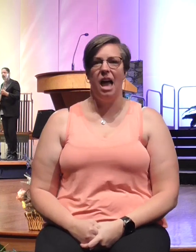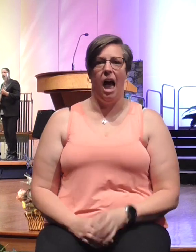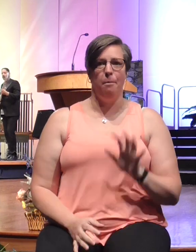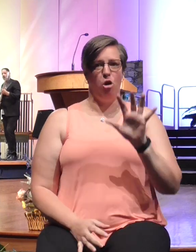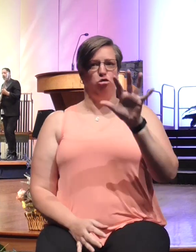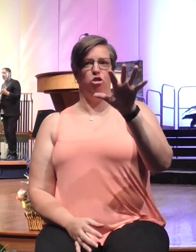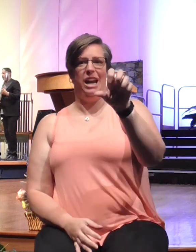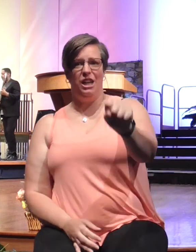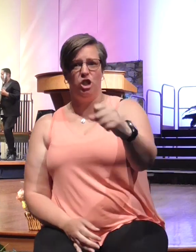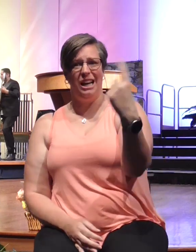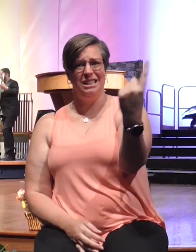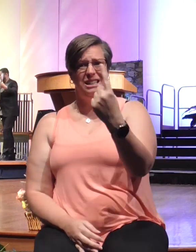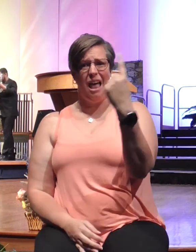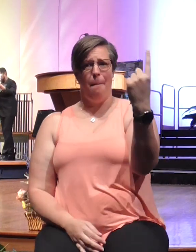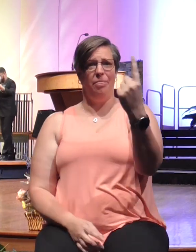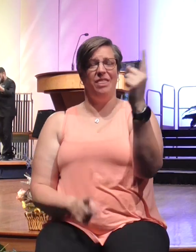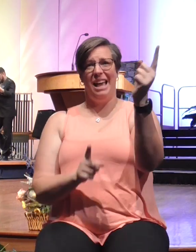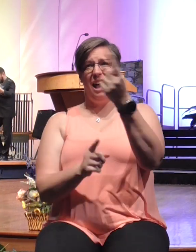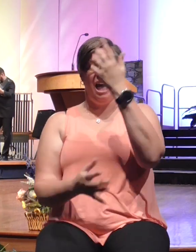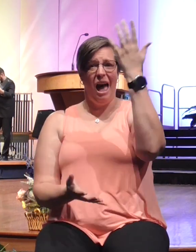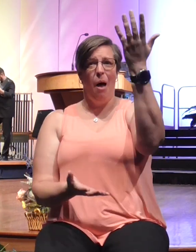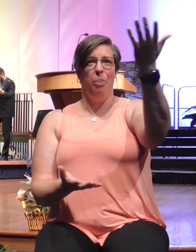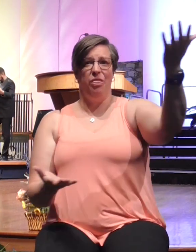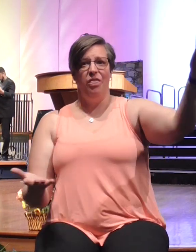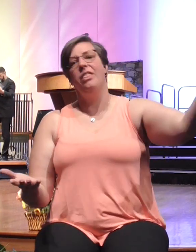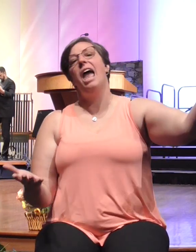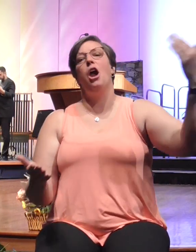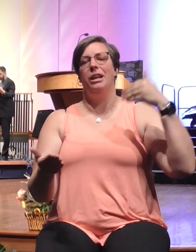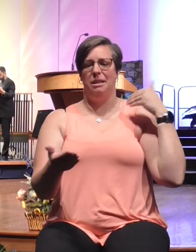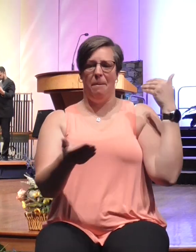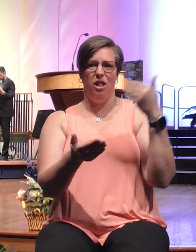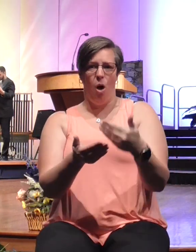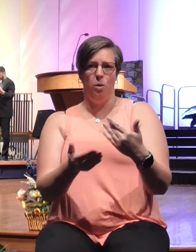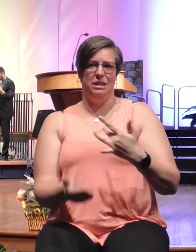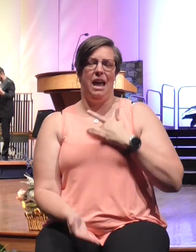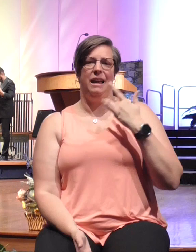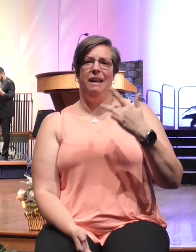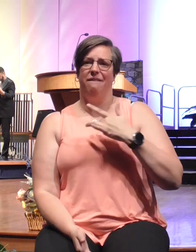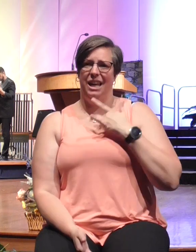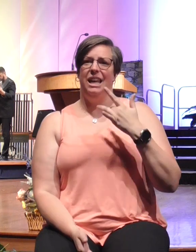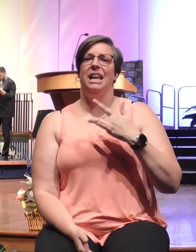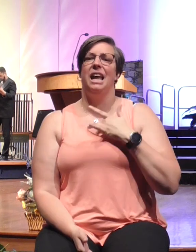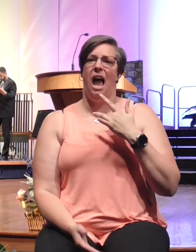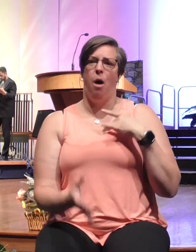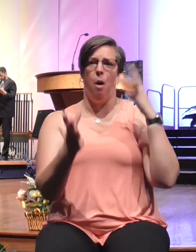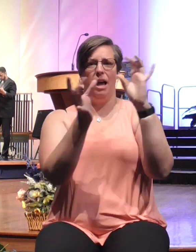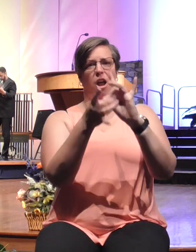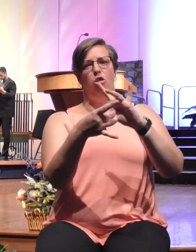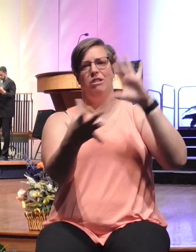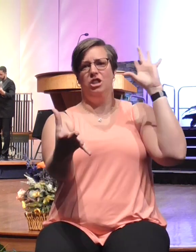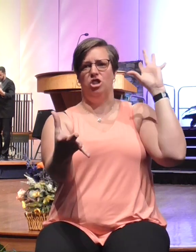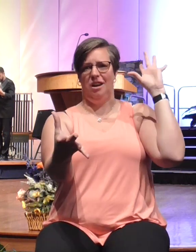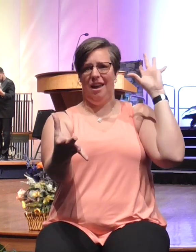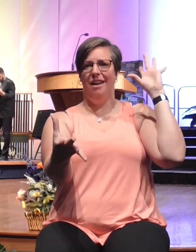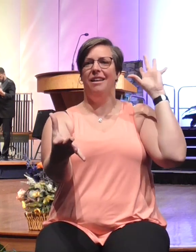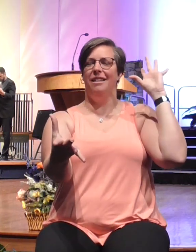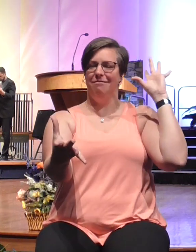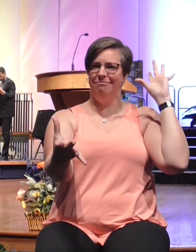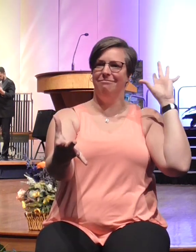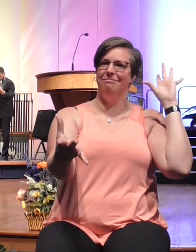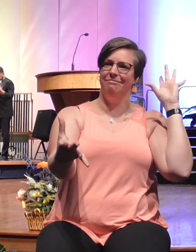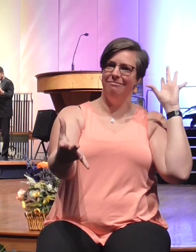Reaching for something in the distance, so close you can almost taste it. Release your